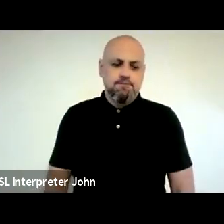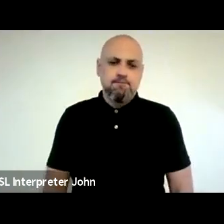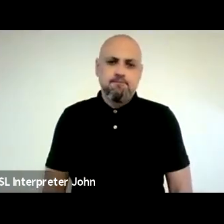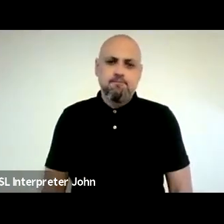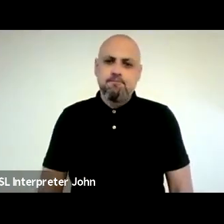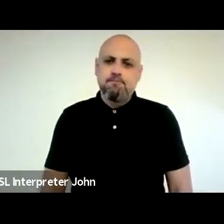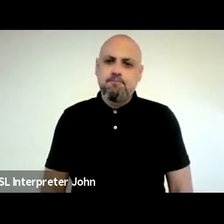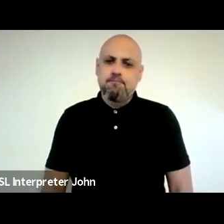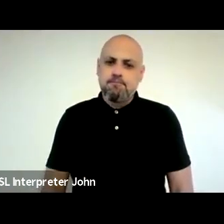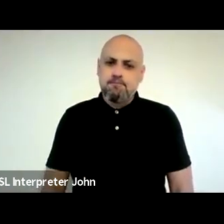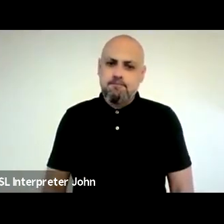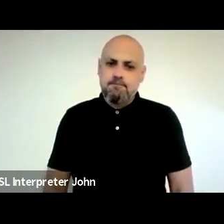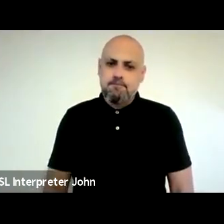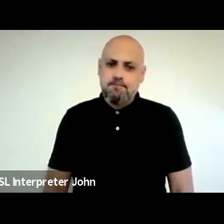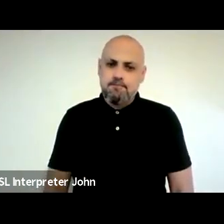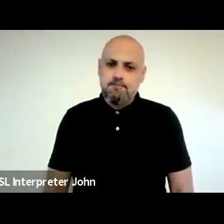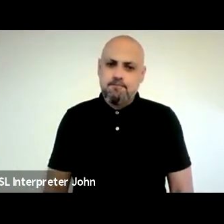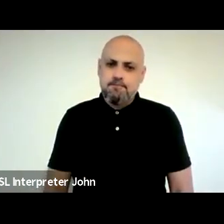So